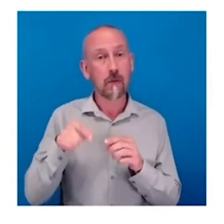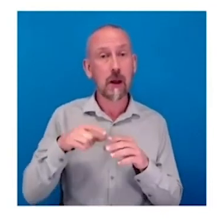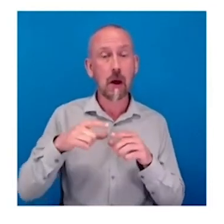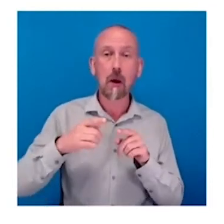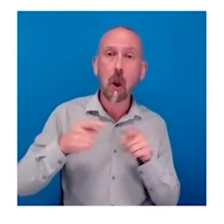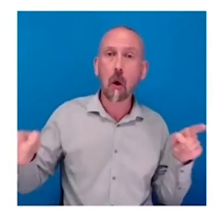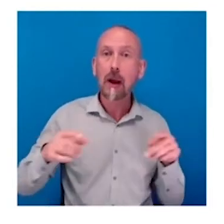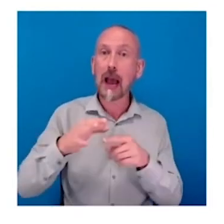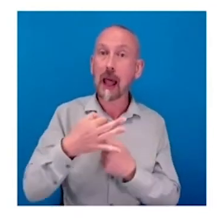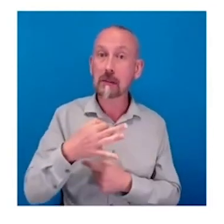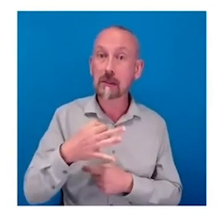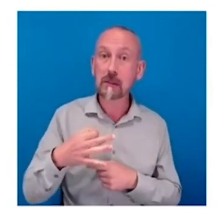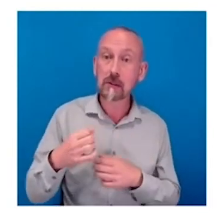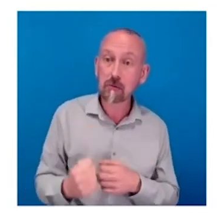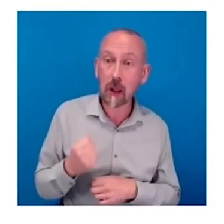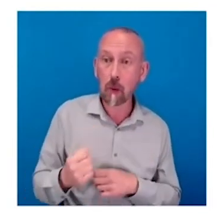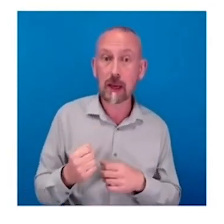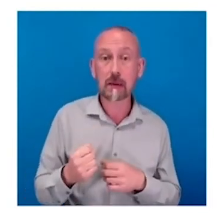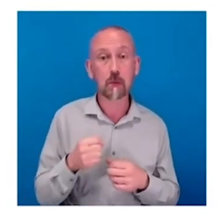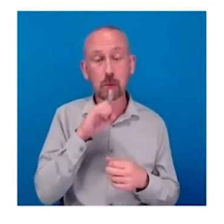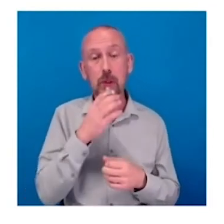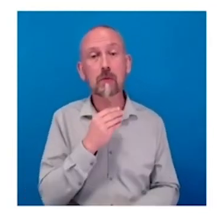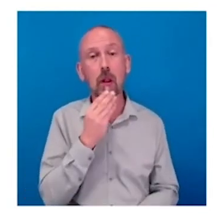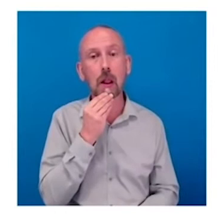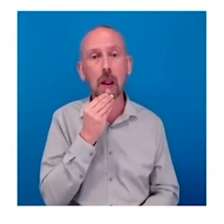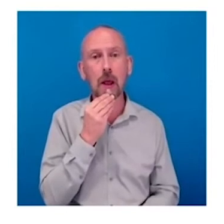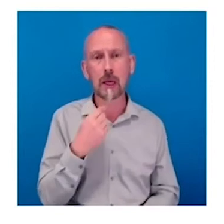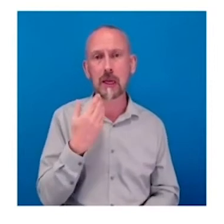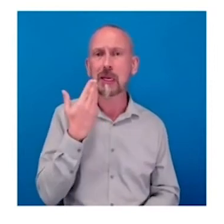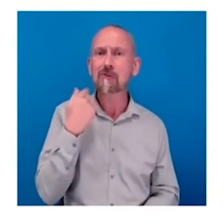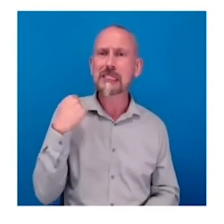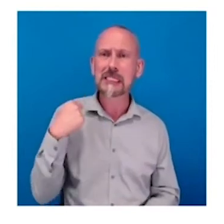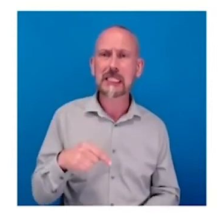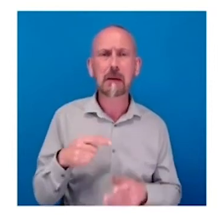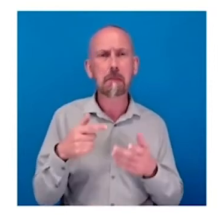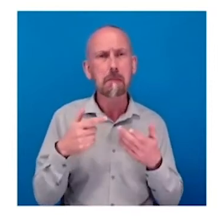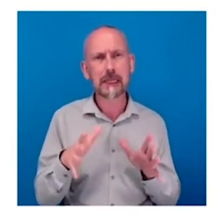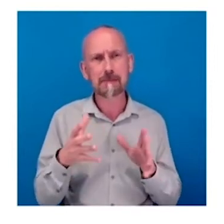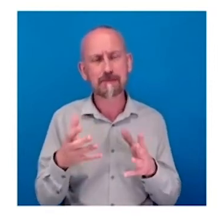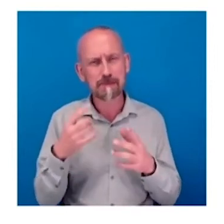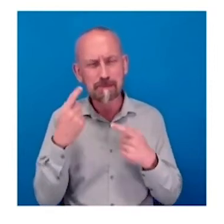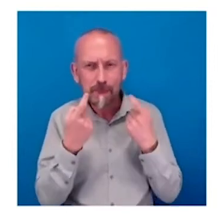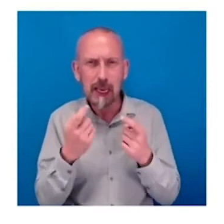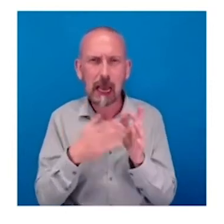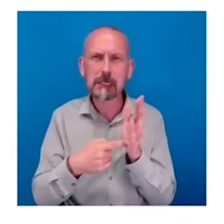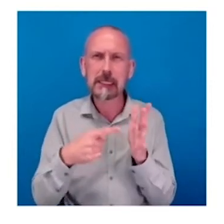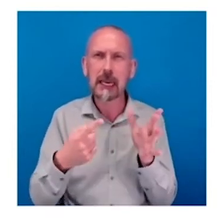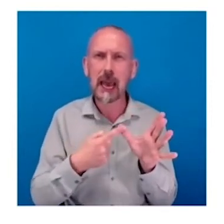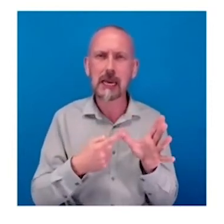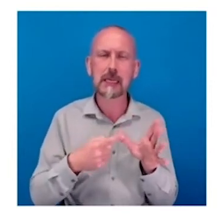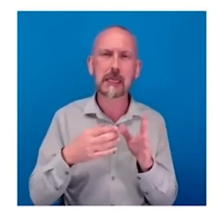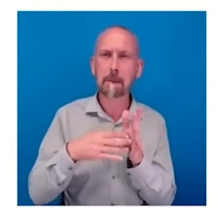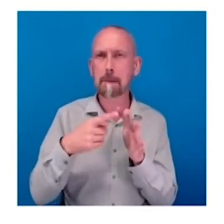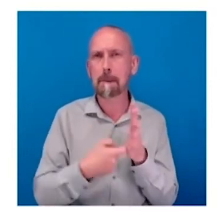experimented recently, the MTA, Metropolitan Transportation Authority here in New York, on a